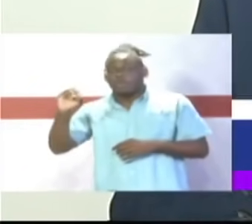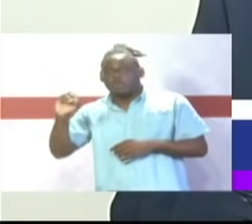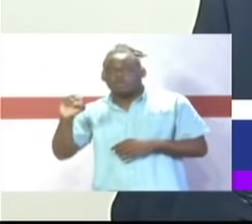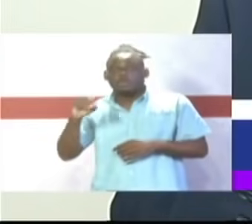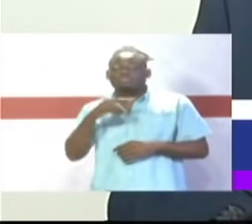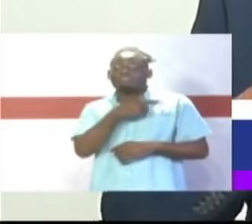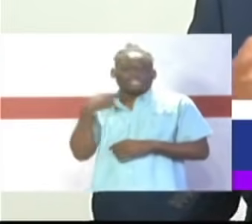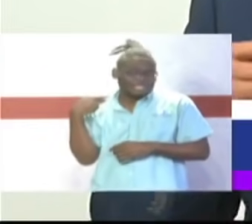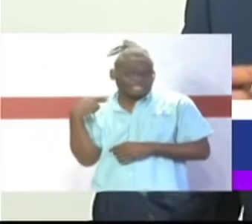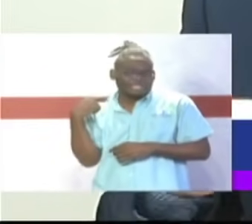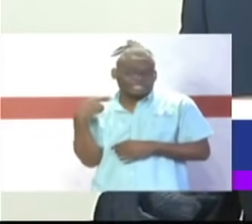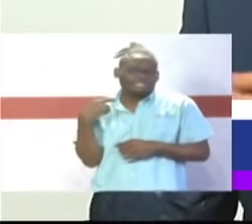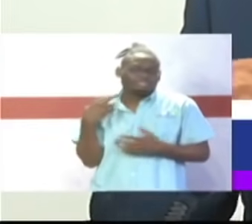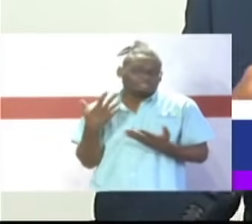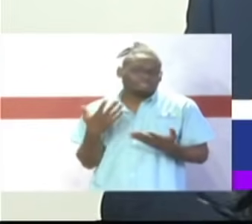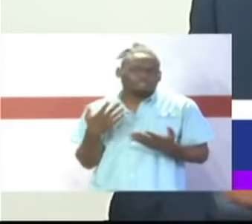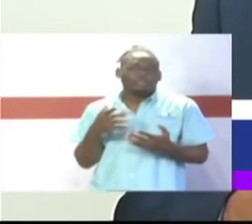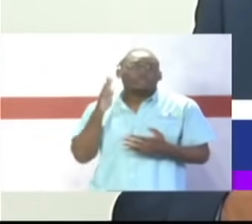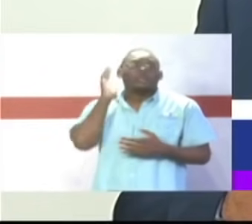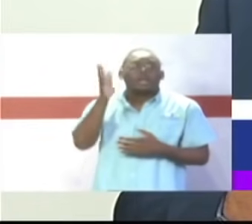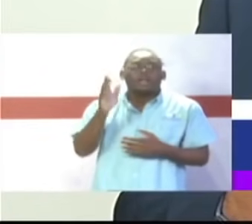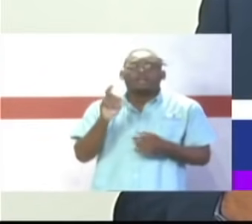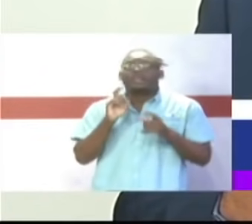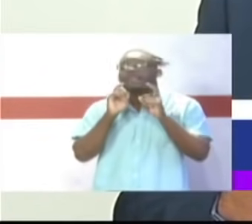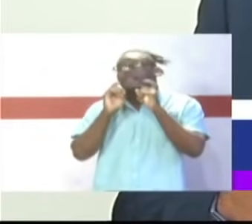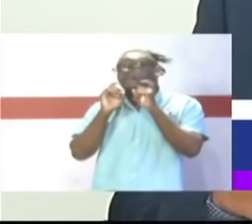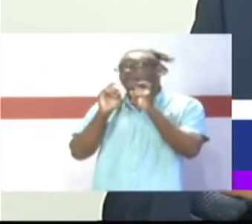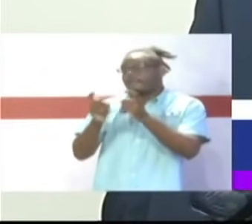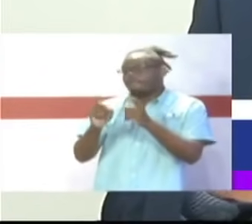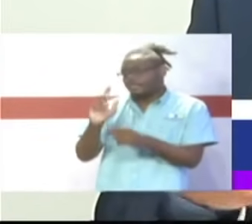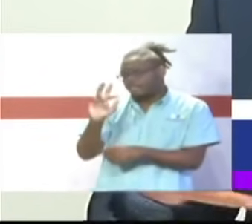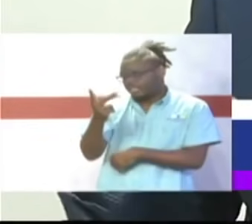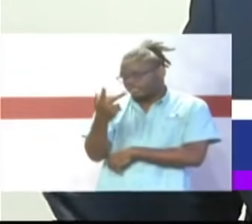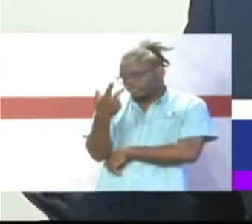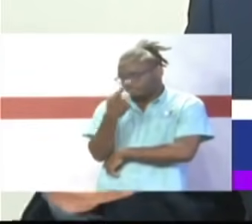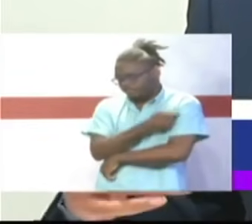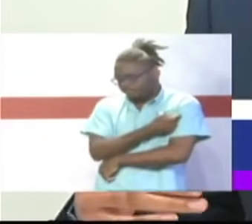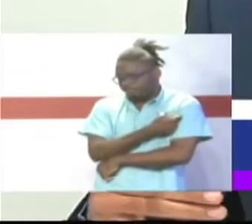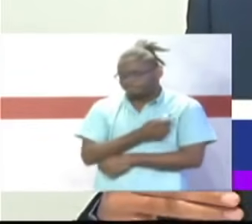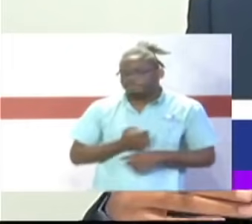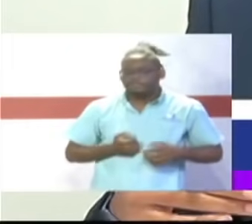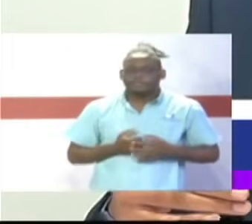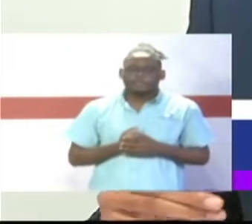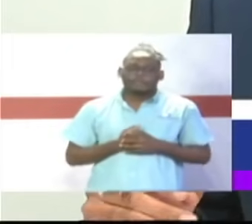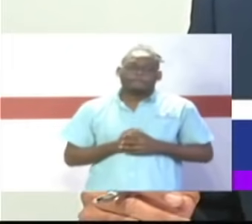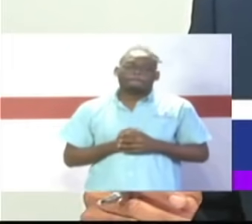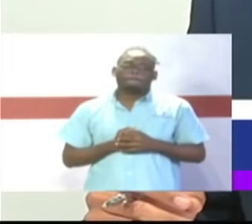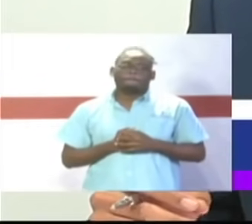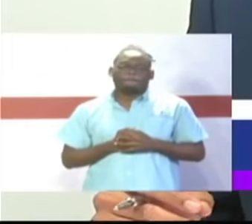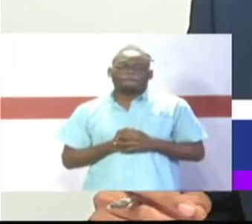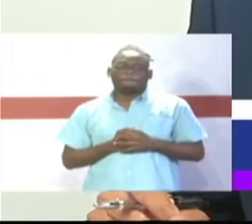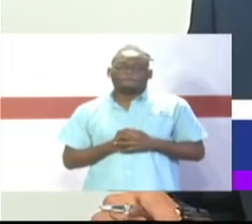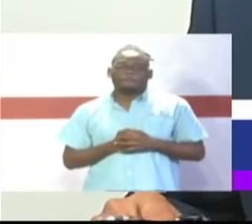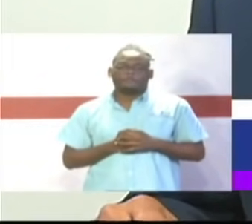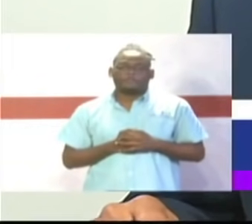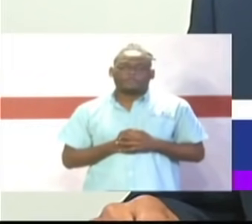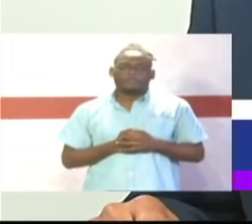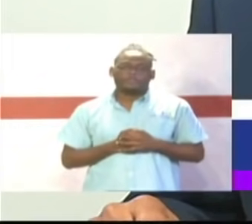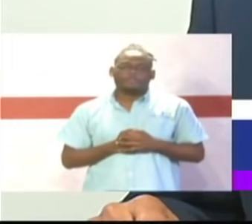be moderately to severely immunocompromised, who can access the